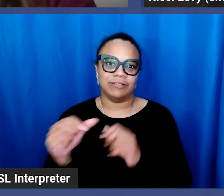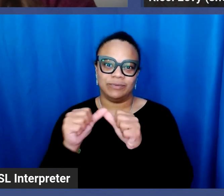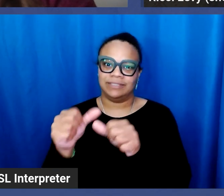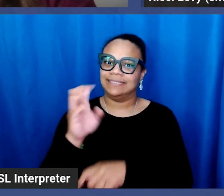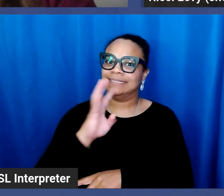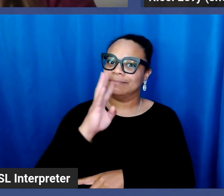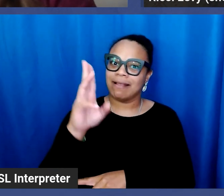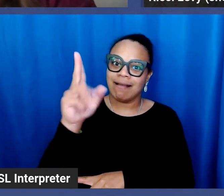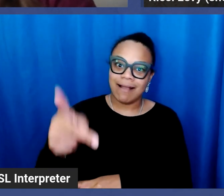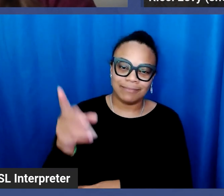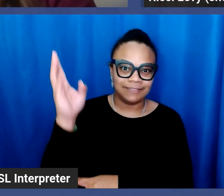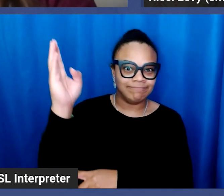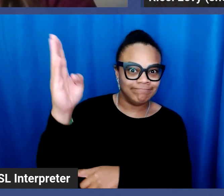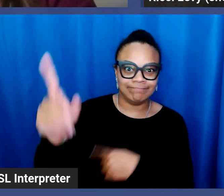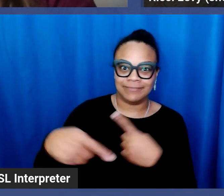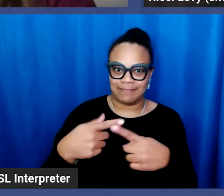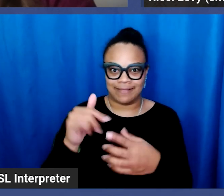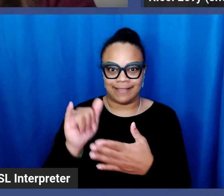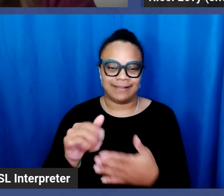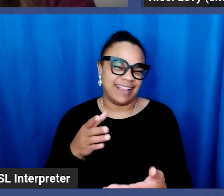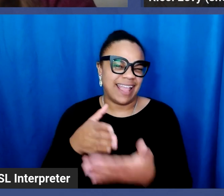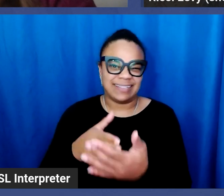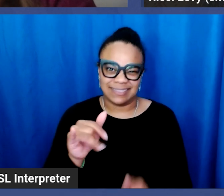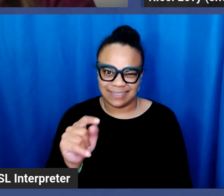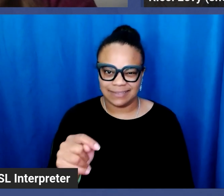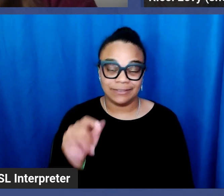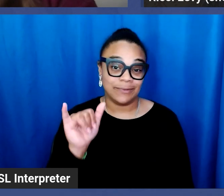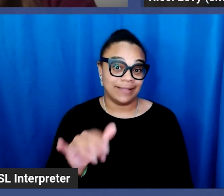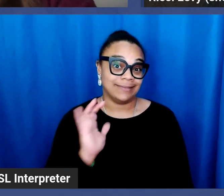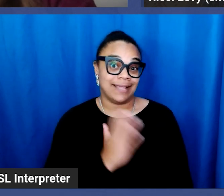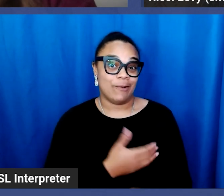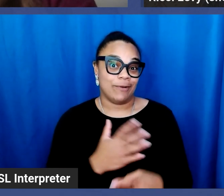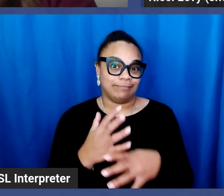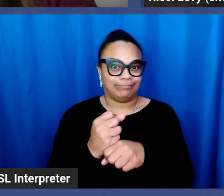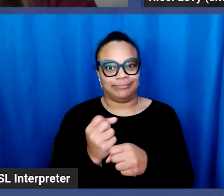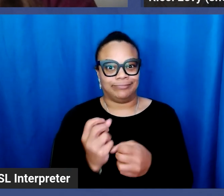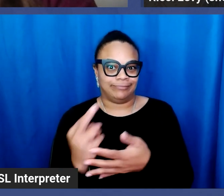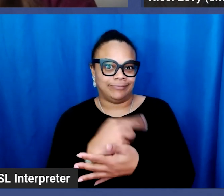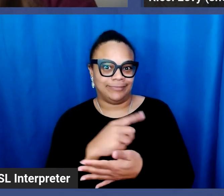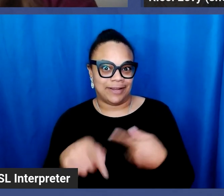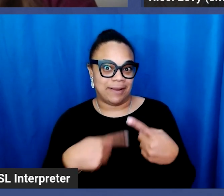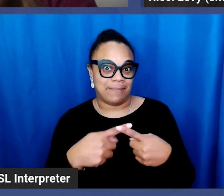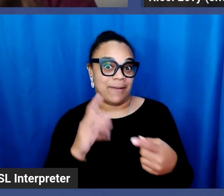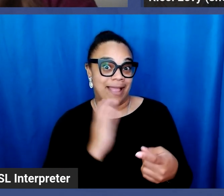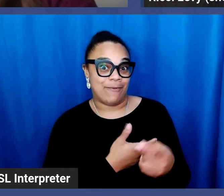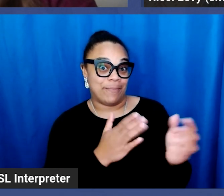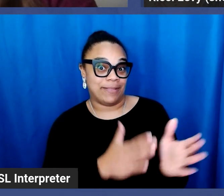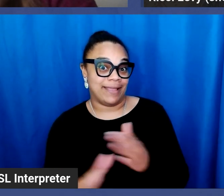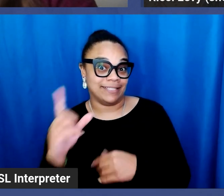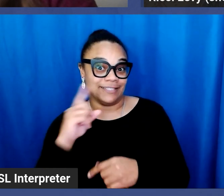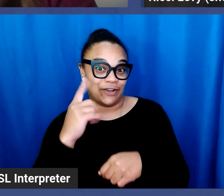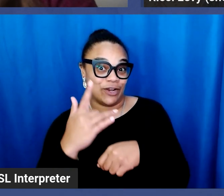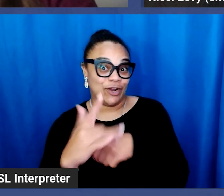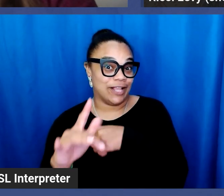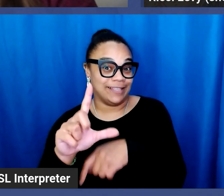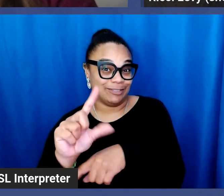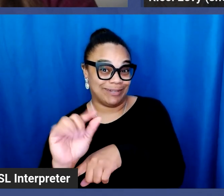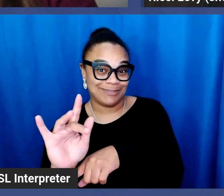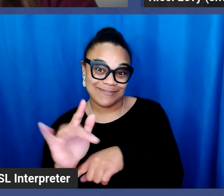and speak up against it. So that's just a little bit of a preview of what Woodhull will be working on in early